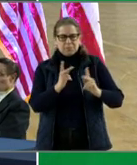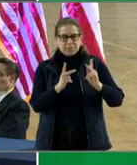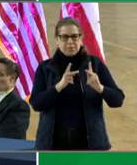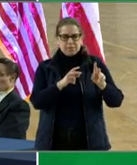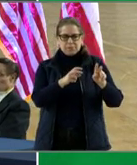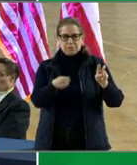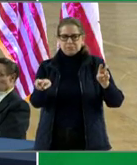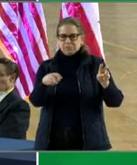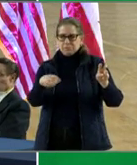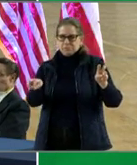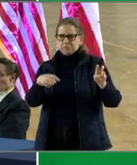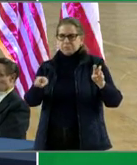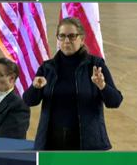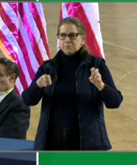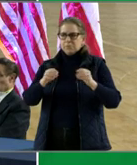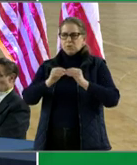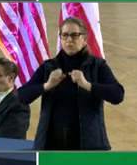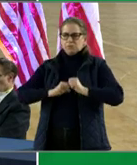Bennett.